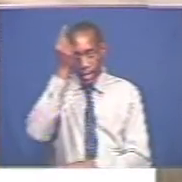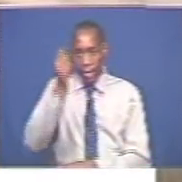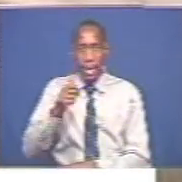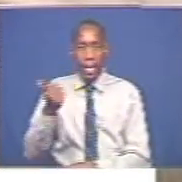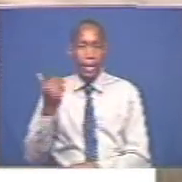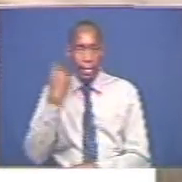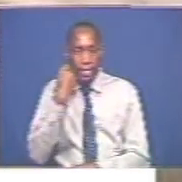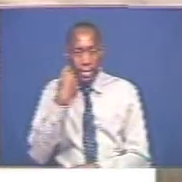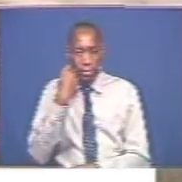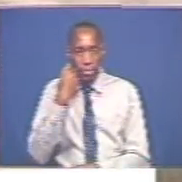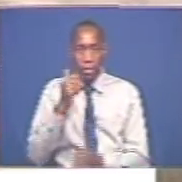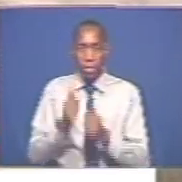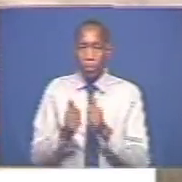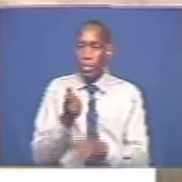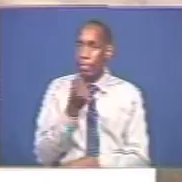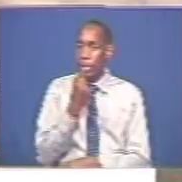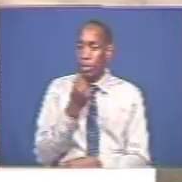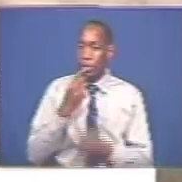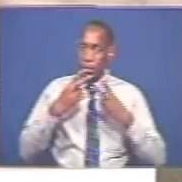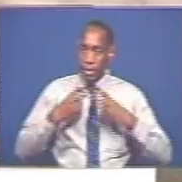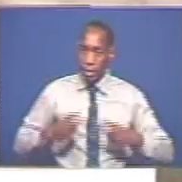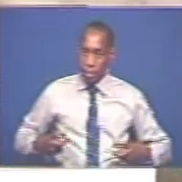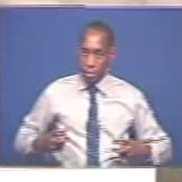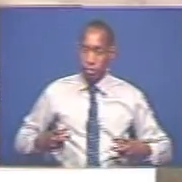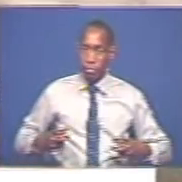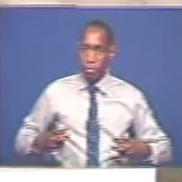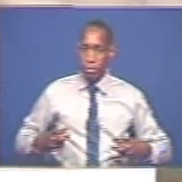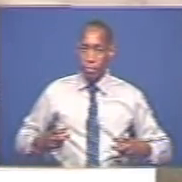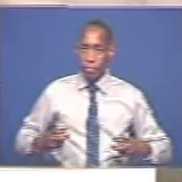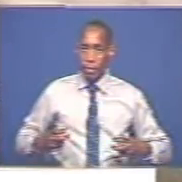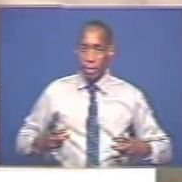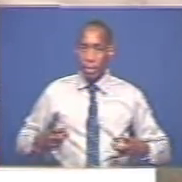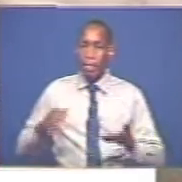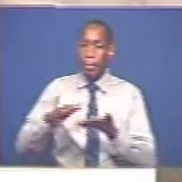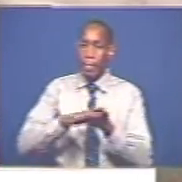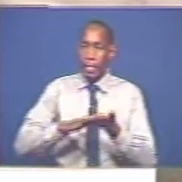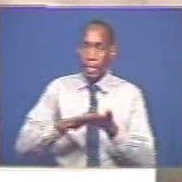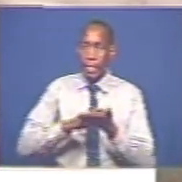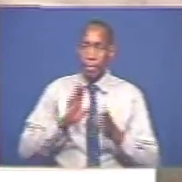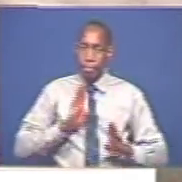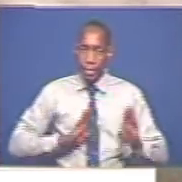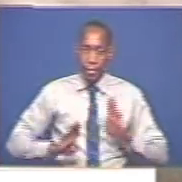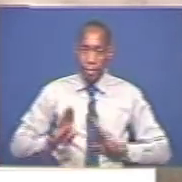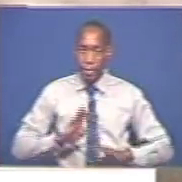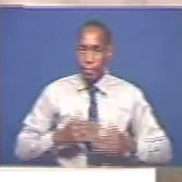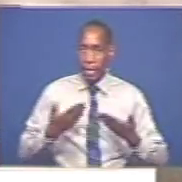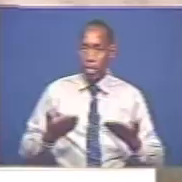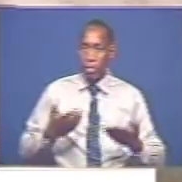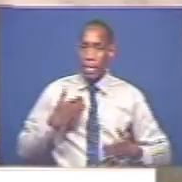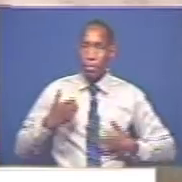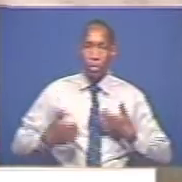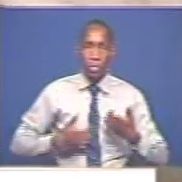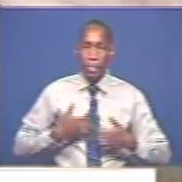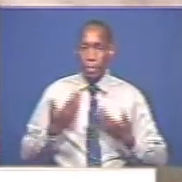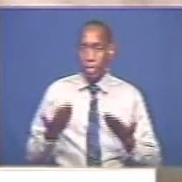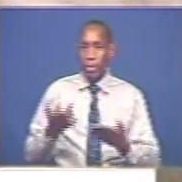illnesses that are medically diagnosed. So it is basically about the mood, yeah. and it's the mood of the person that